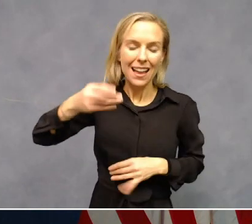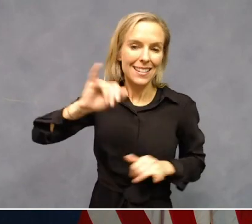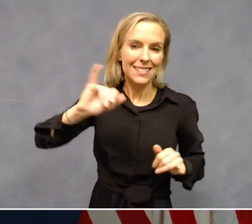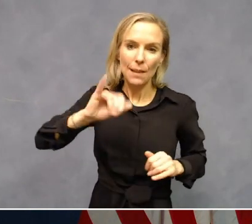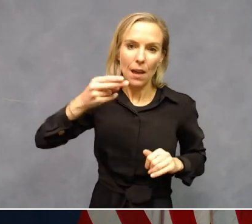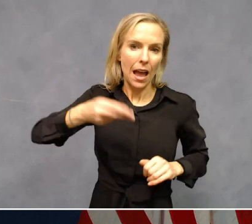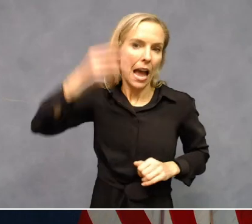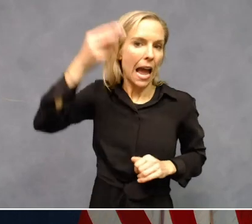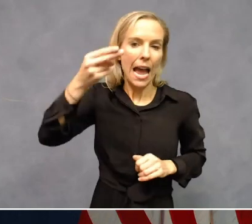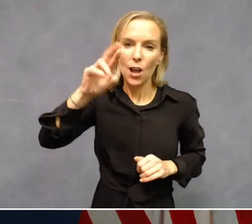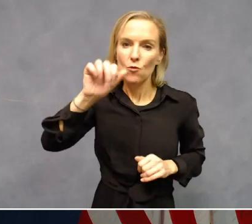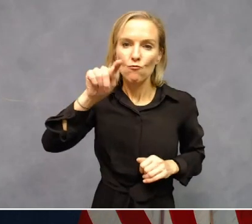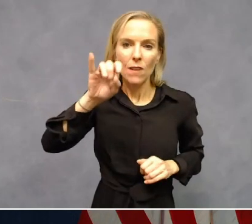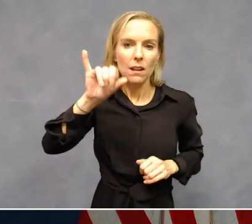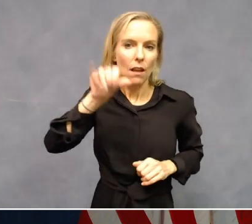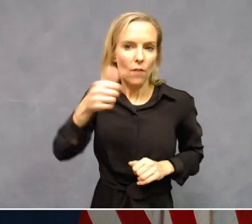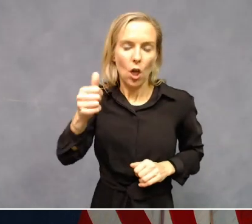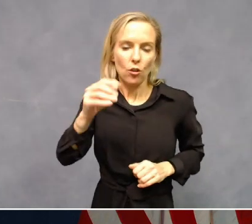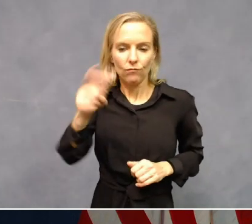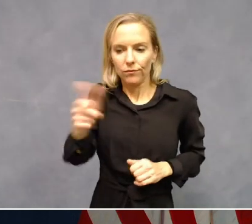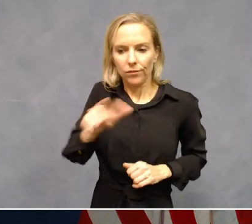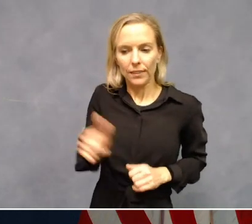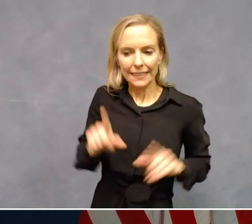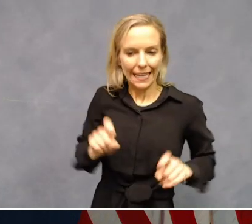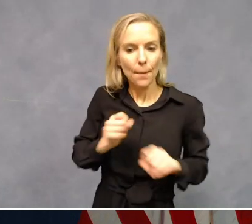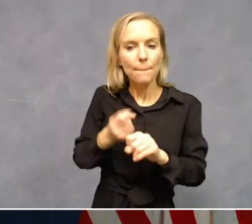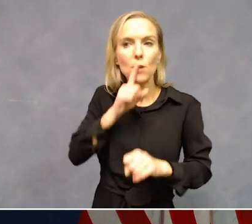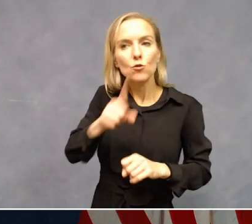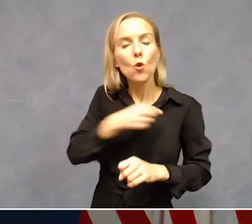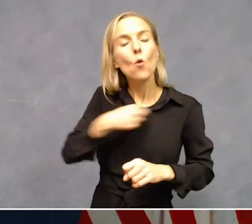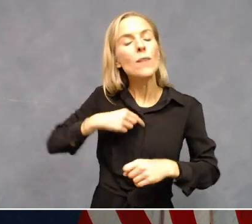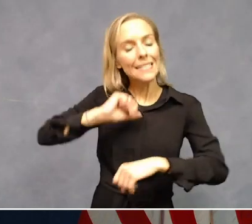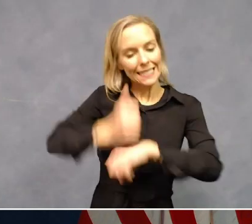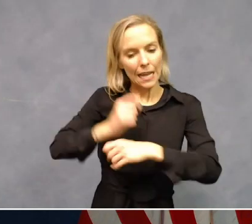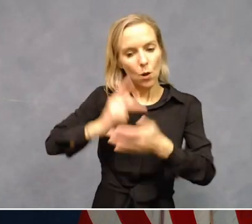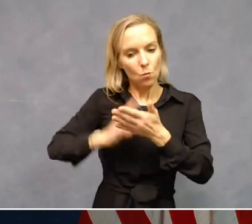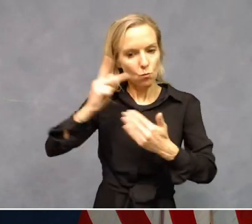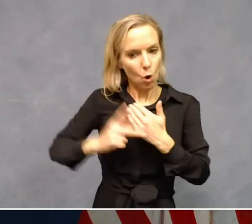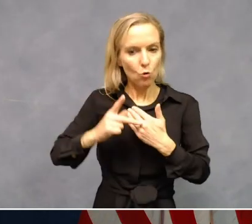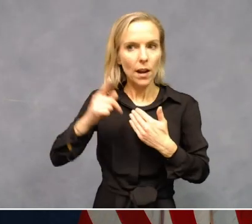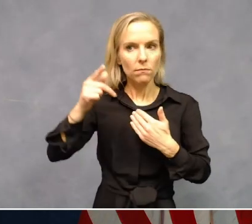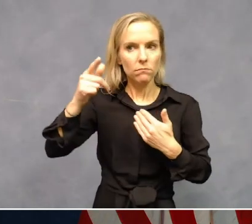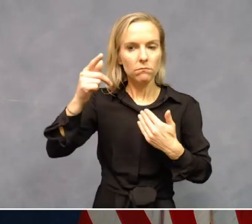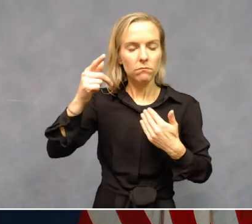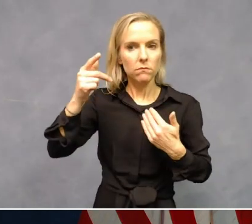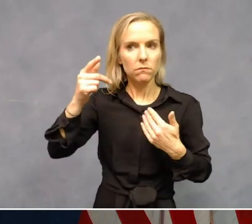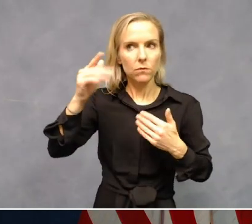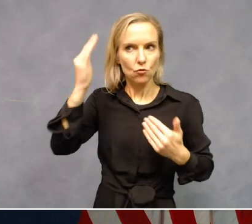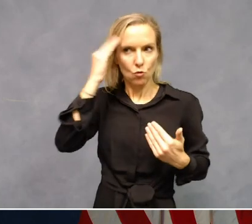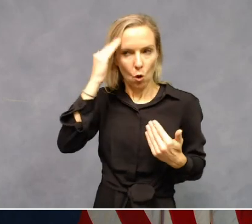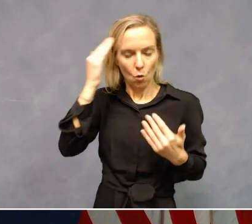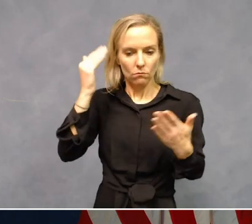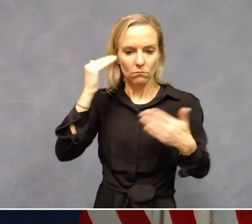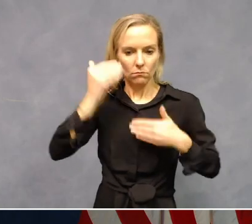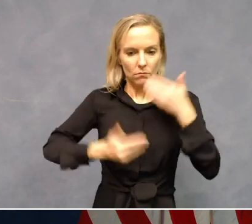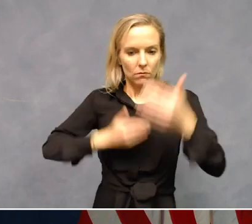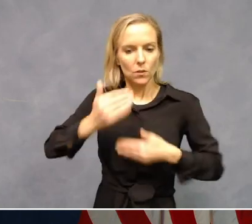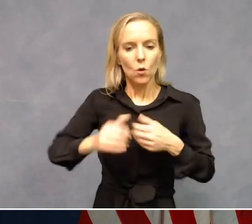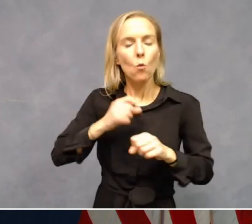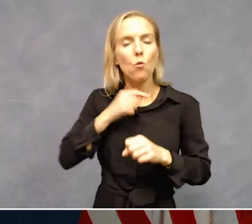we're making sure that the programs we set up know that so that we don't create false